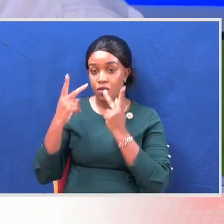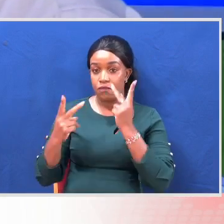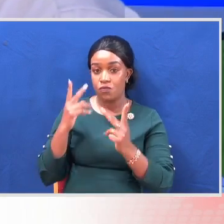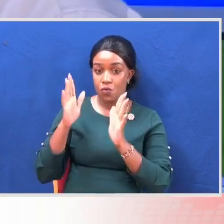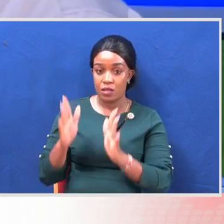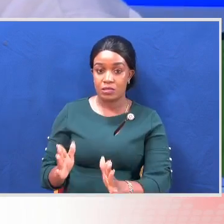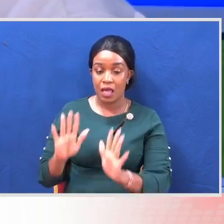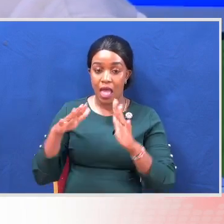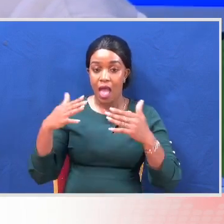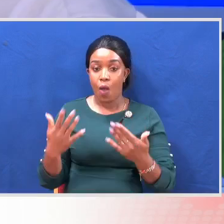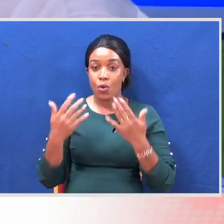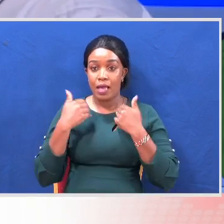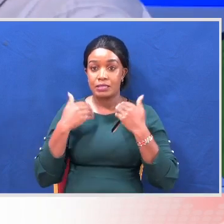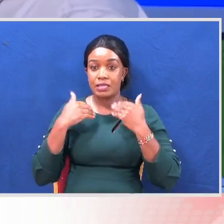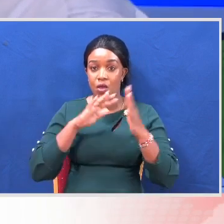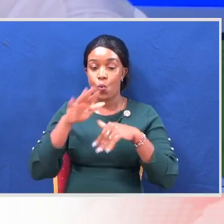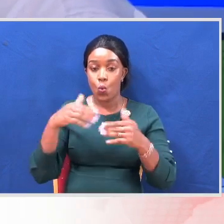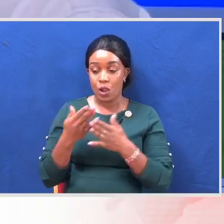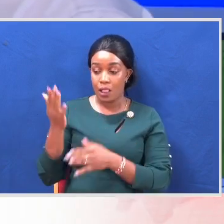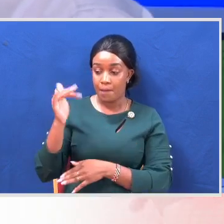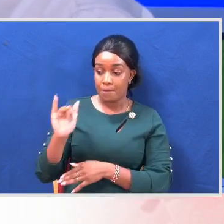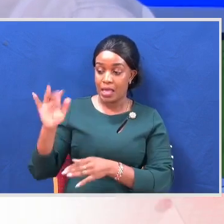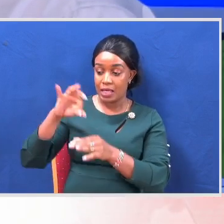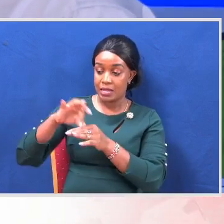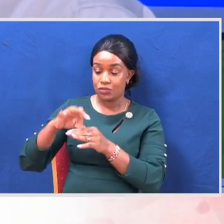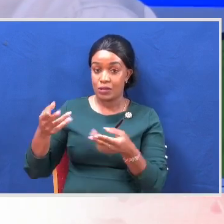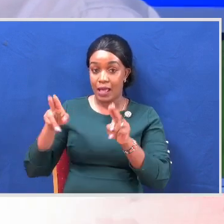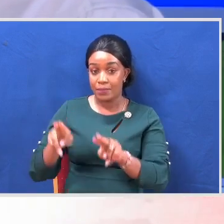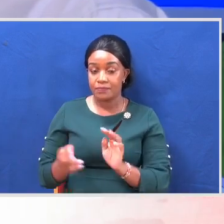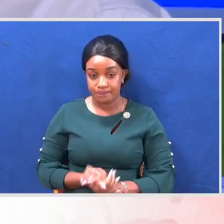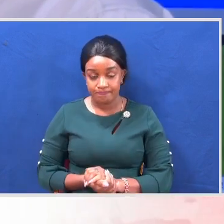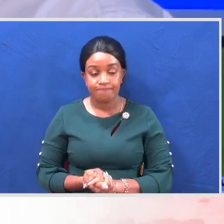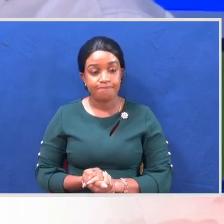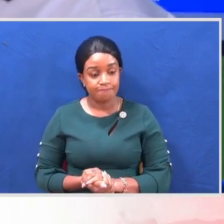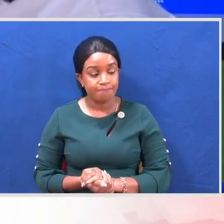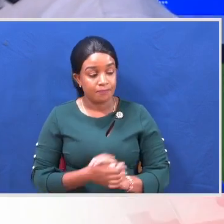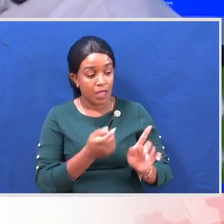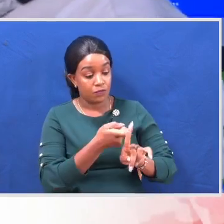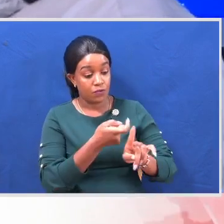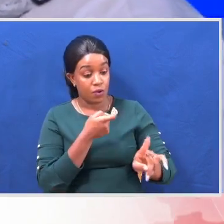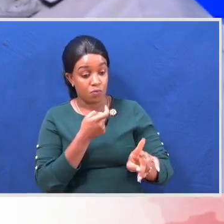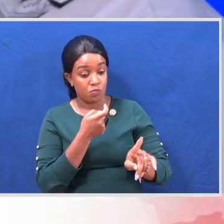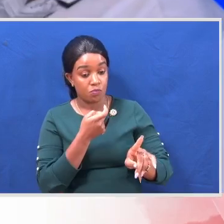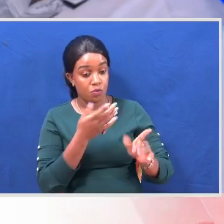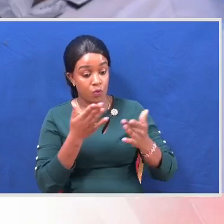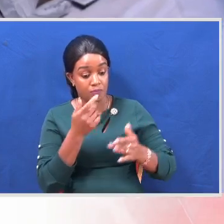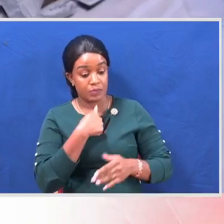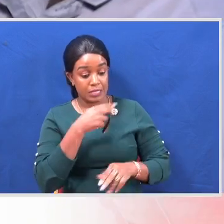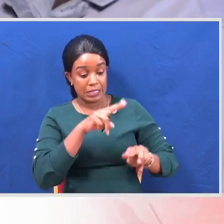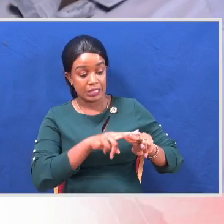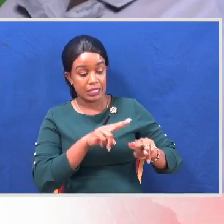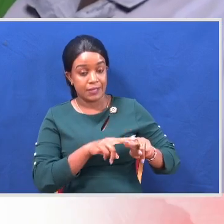whole by-election been, especially from where you sit? From where I sit,